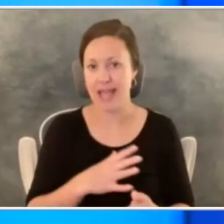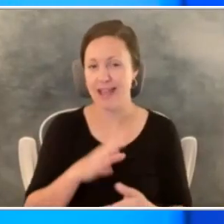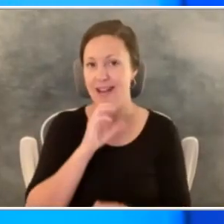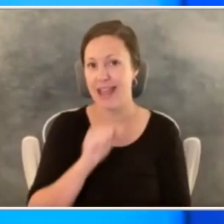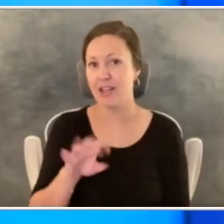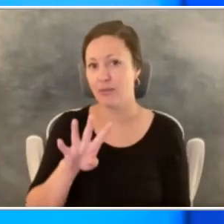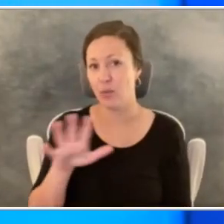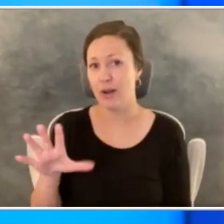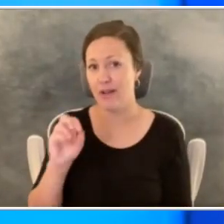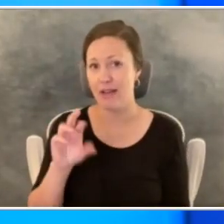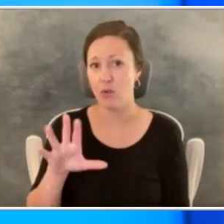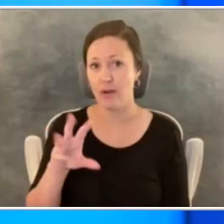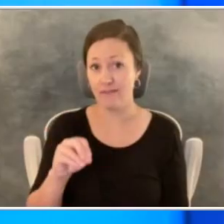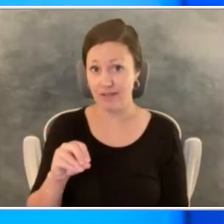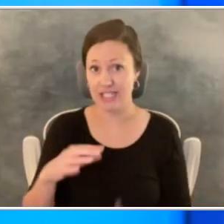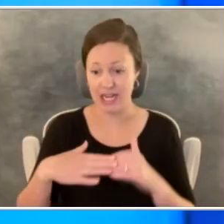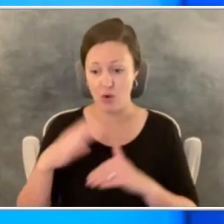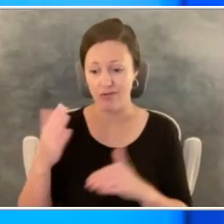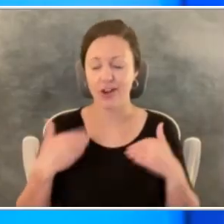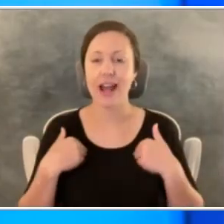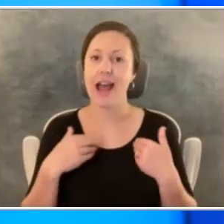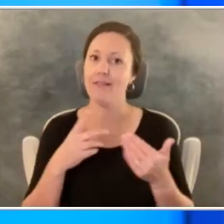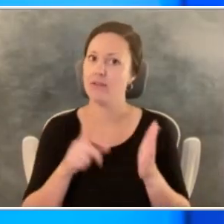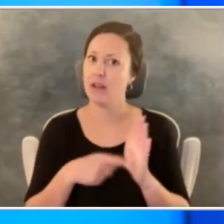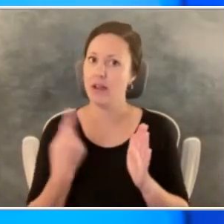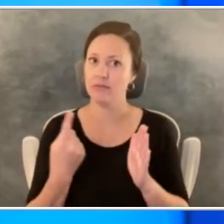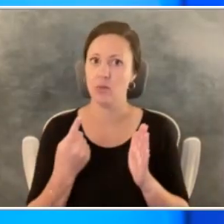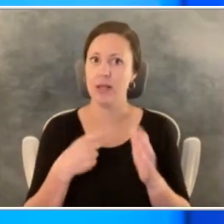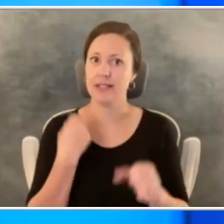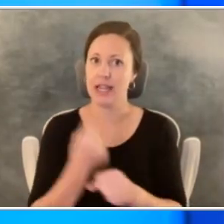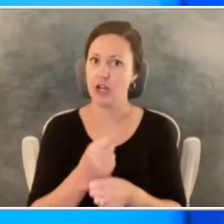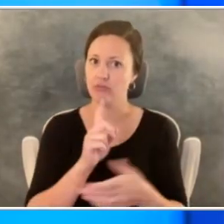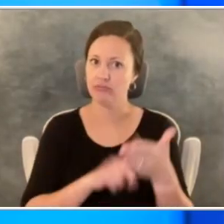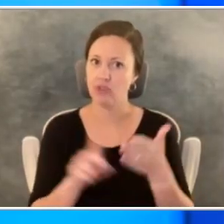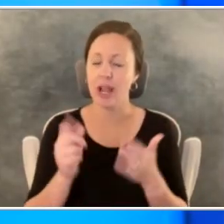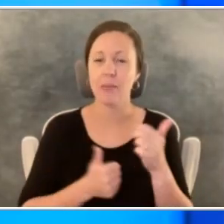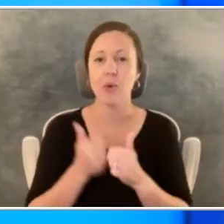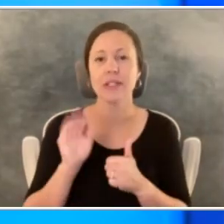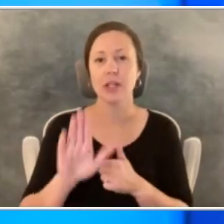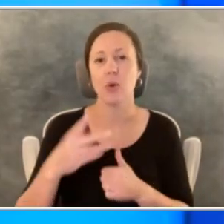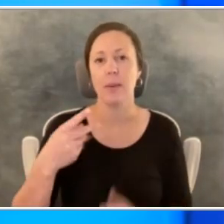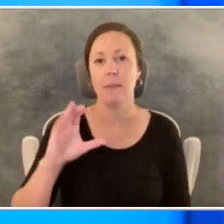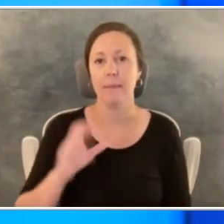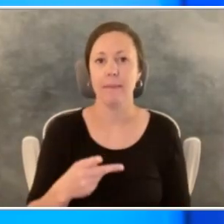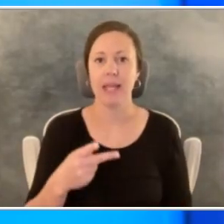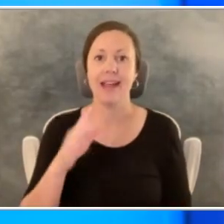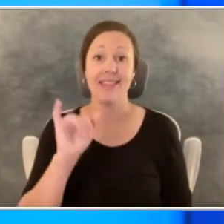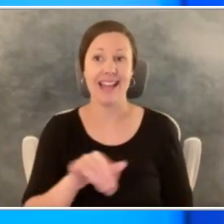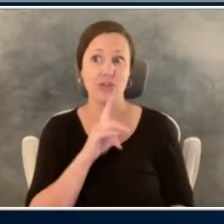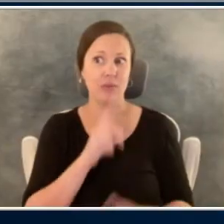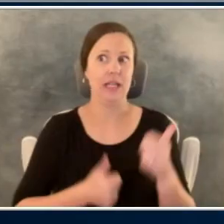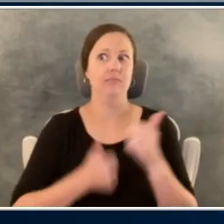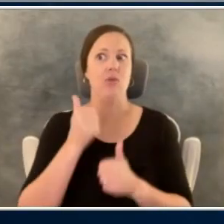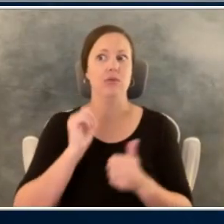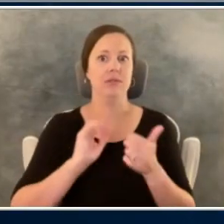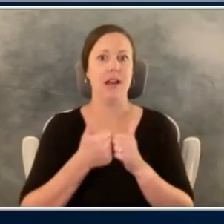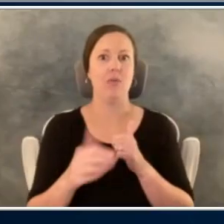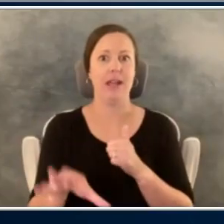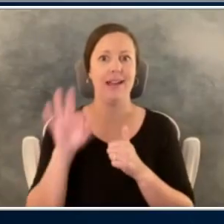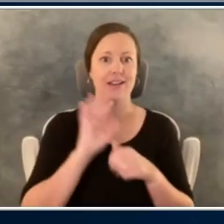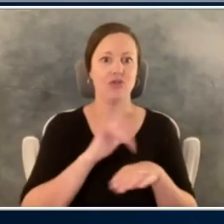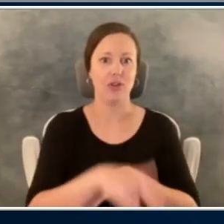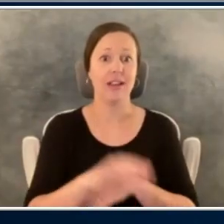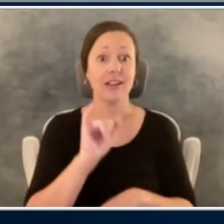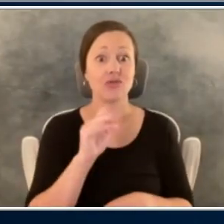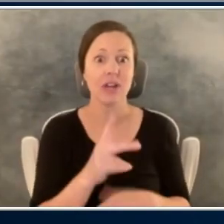PSA checked once a year, mostly by your primary care doctor. That is a primary way how we can catch it early. Jack, thank you so much for just